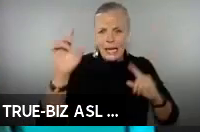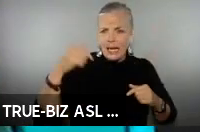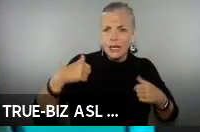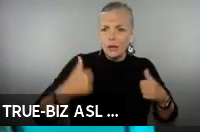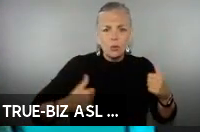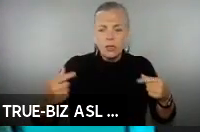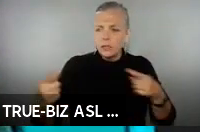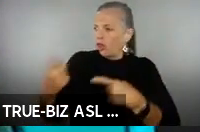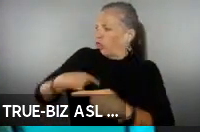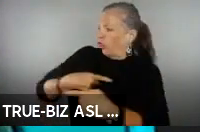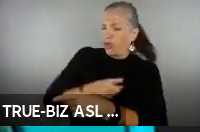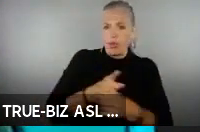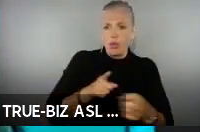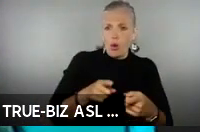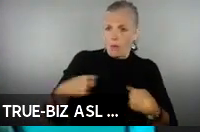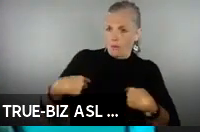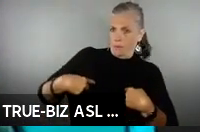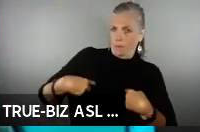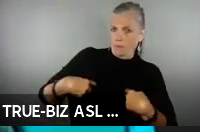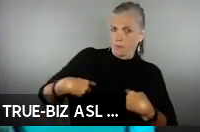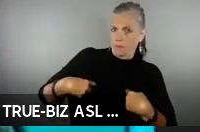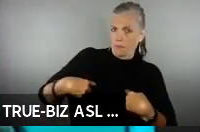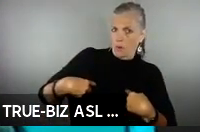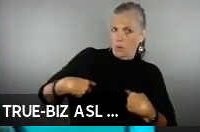So, me then?